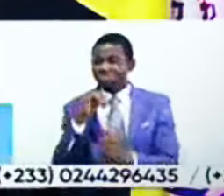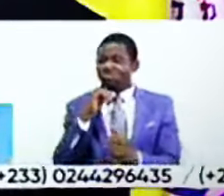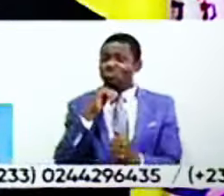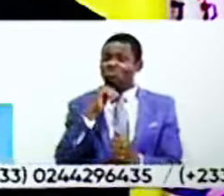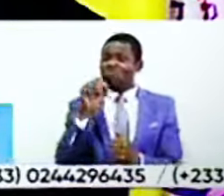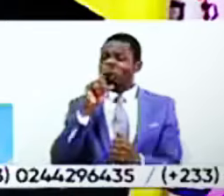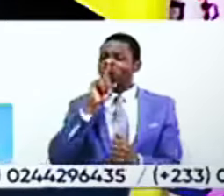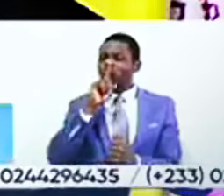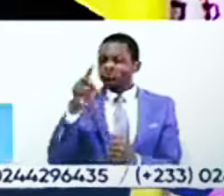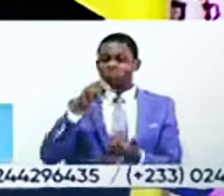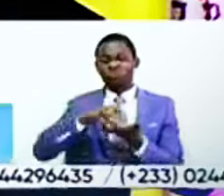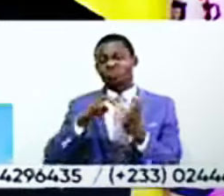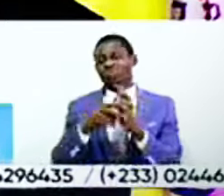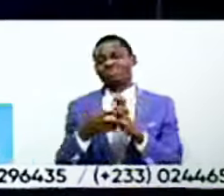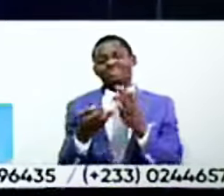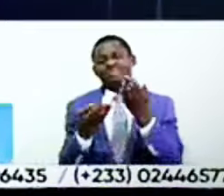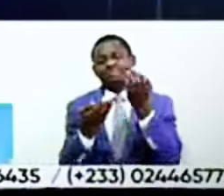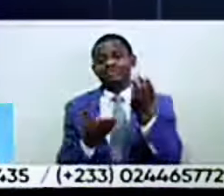death.